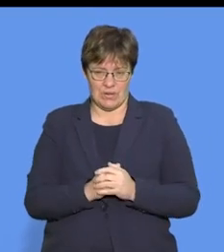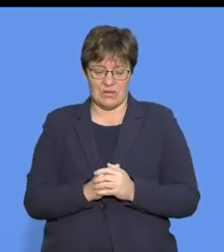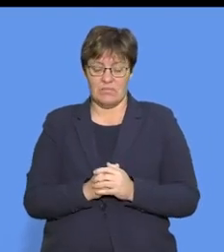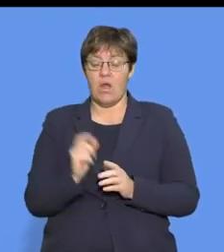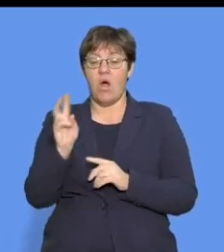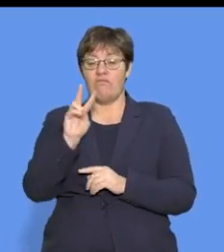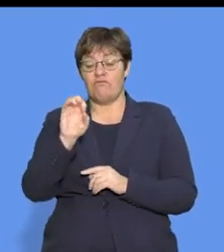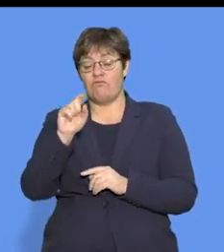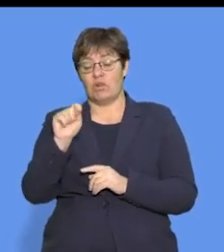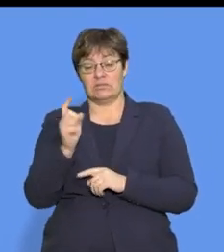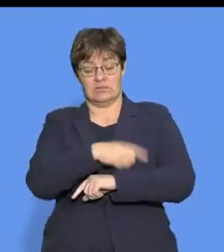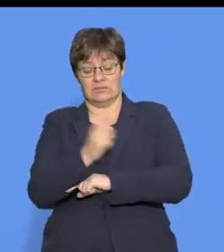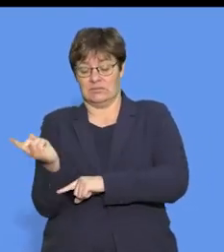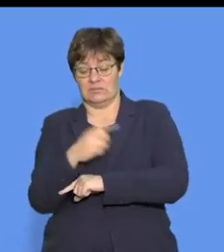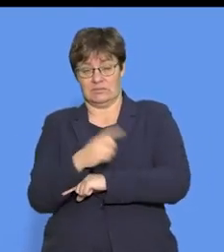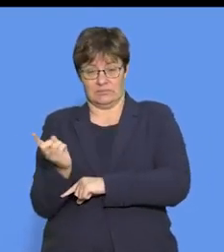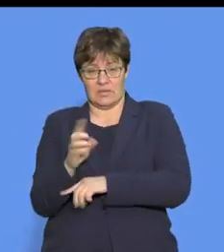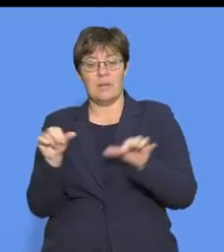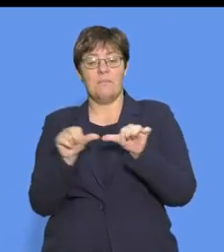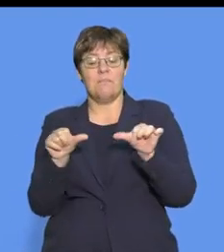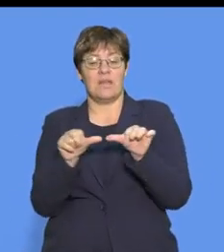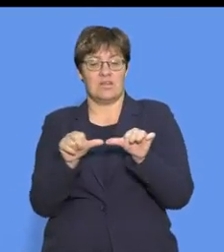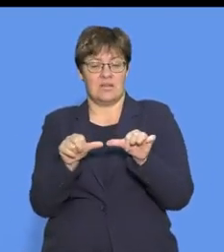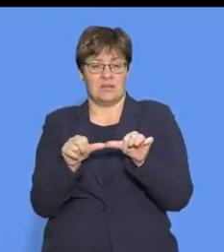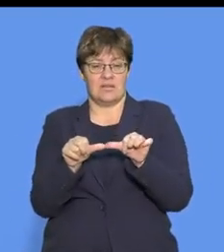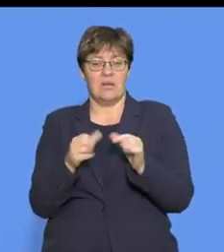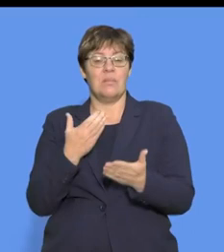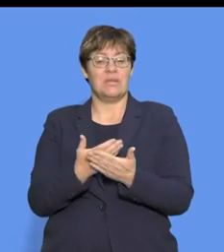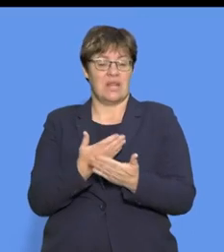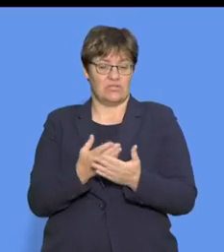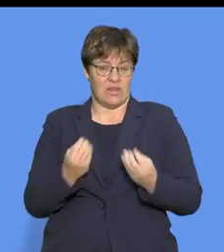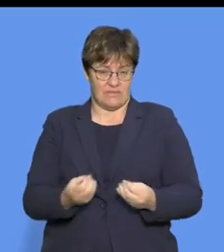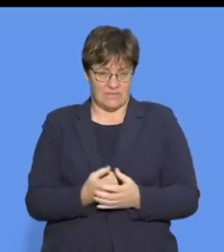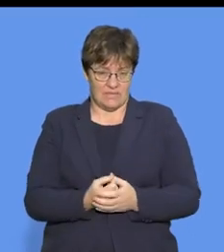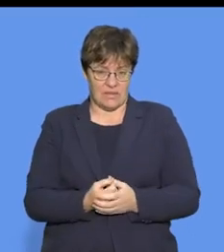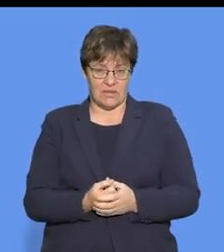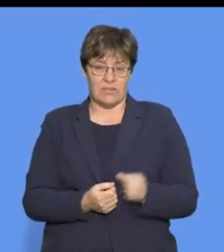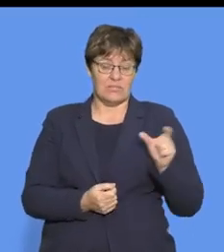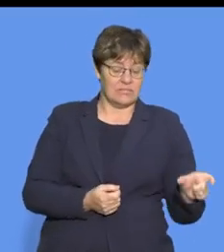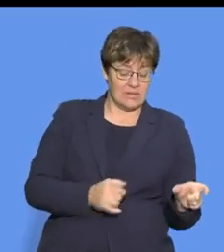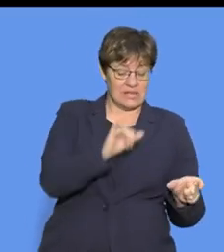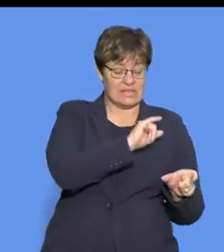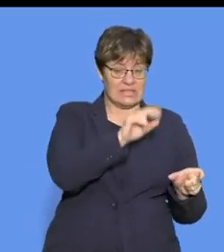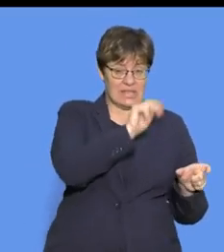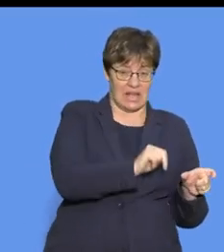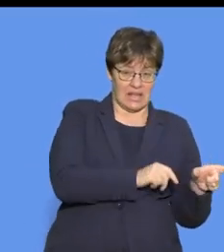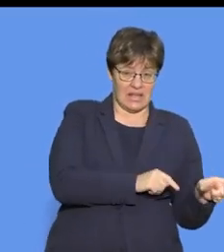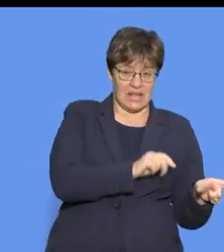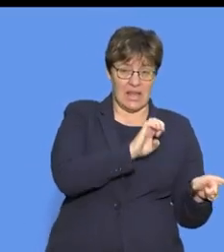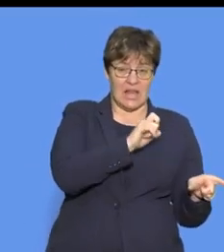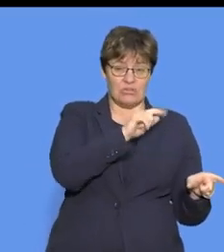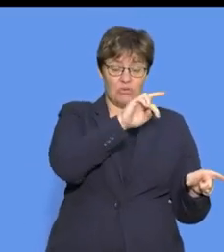is a voltmeter that is measuring the difference in potential between the zinc